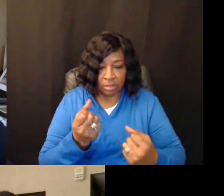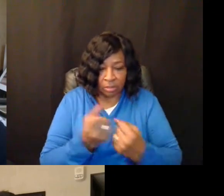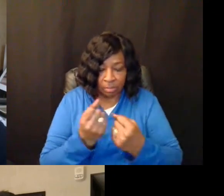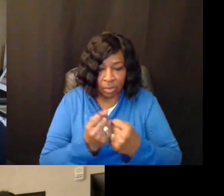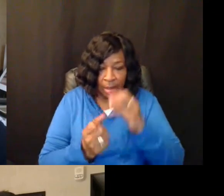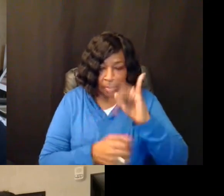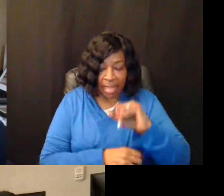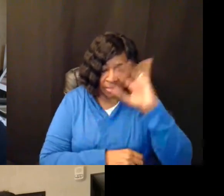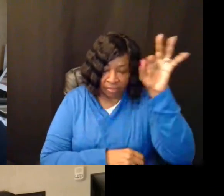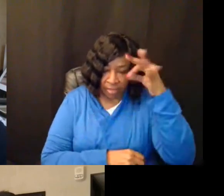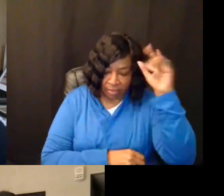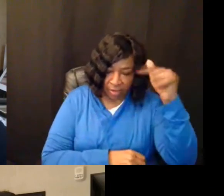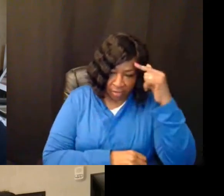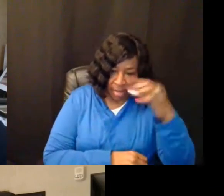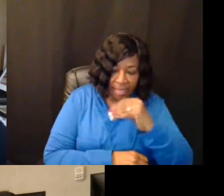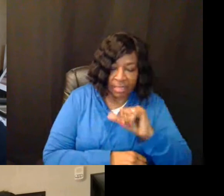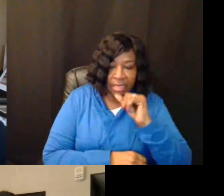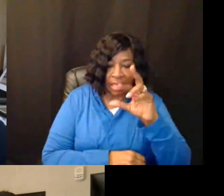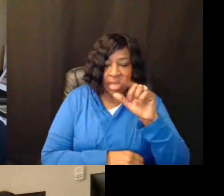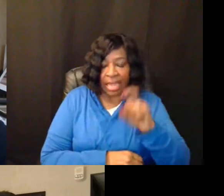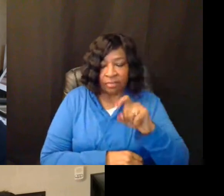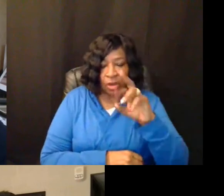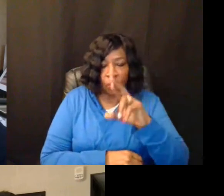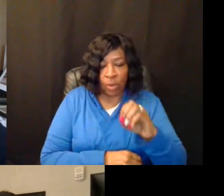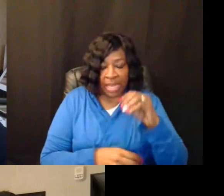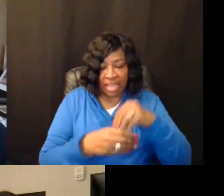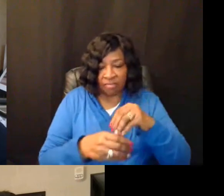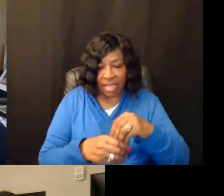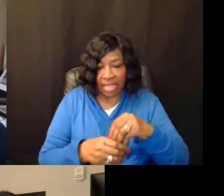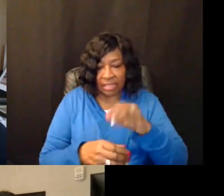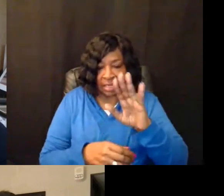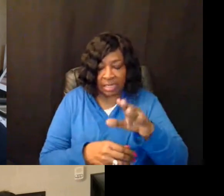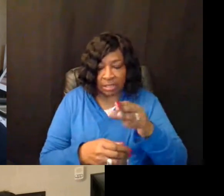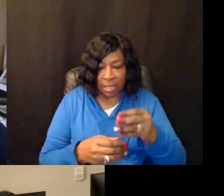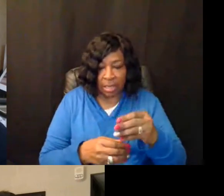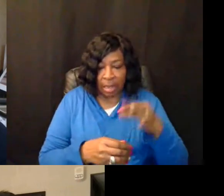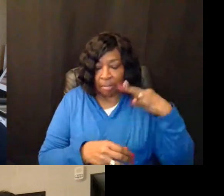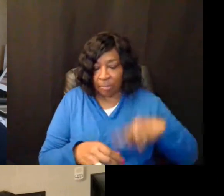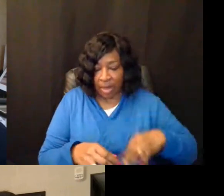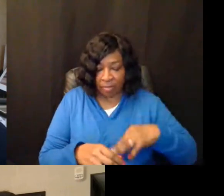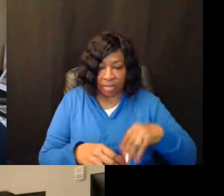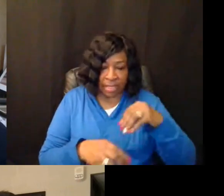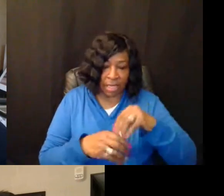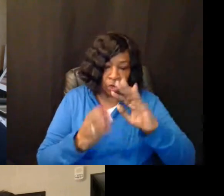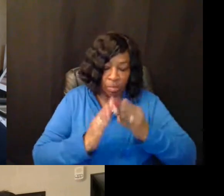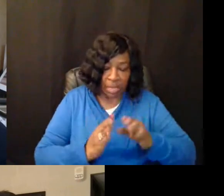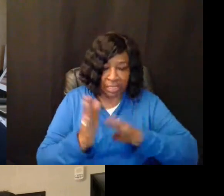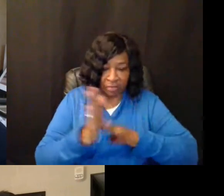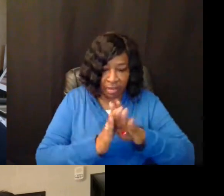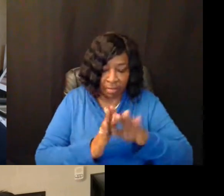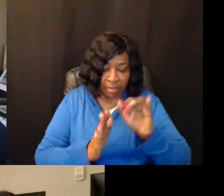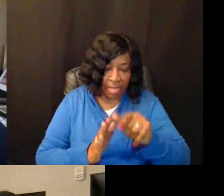to reinvest any of its profits in community development. And there's been a